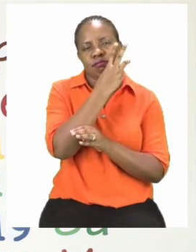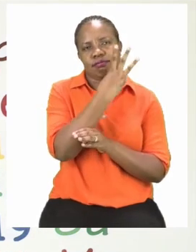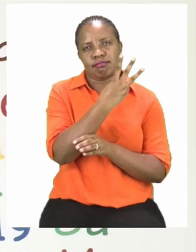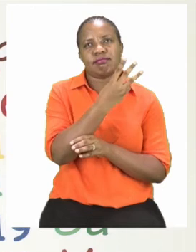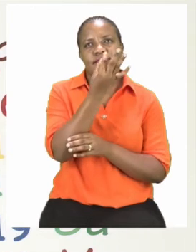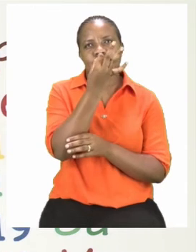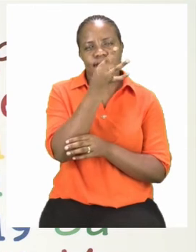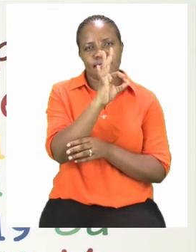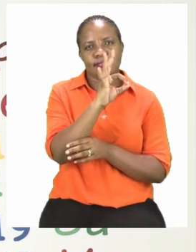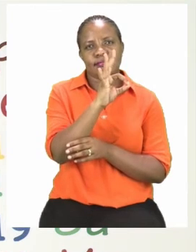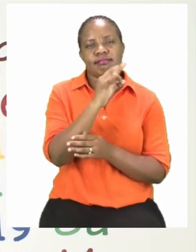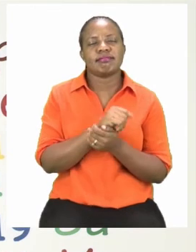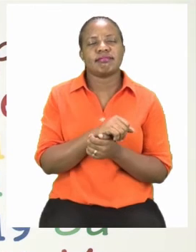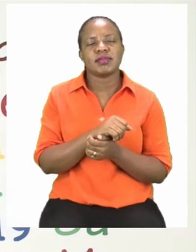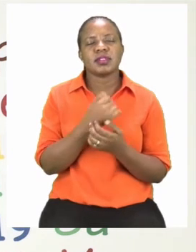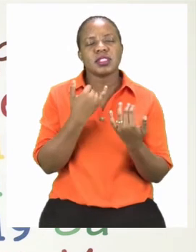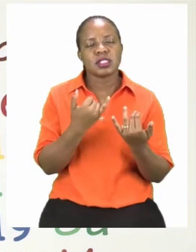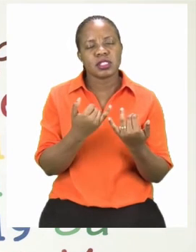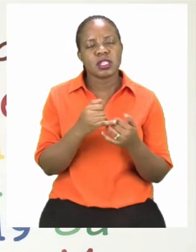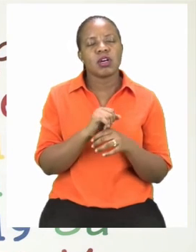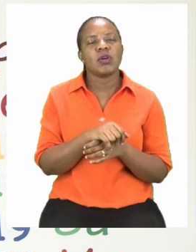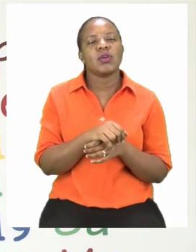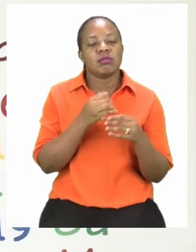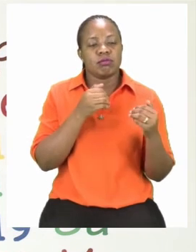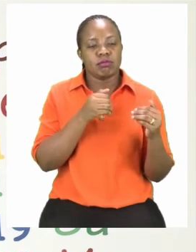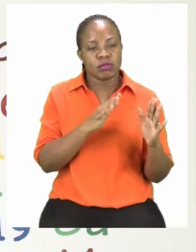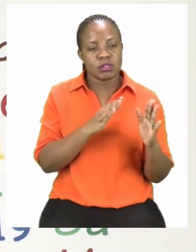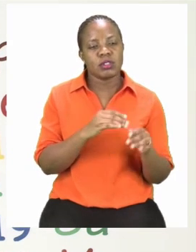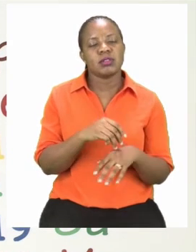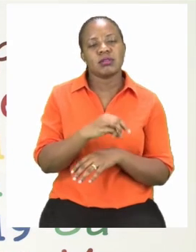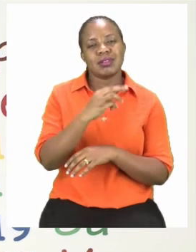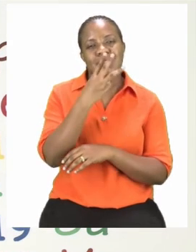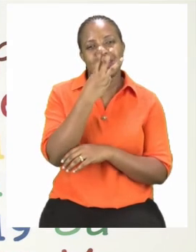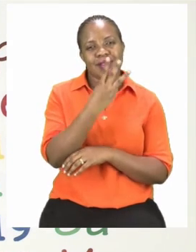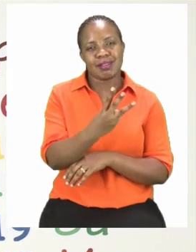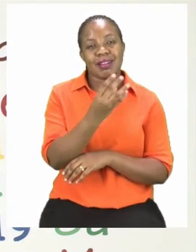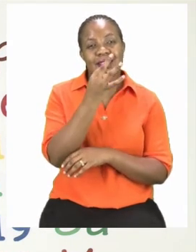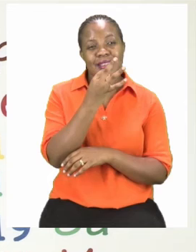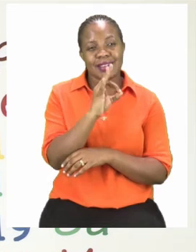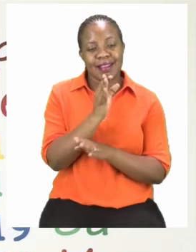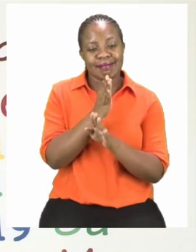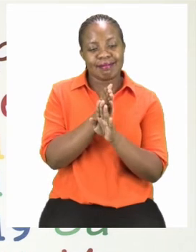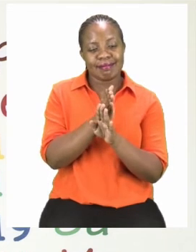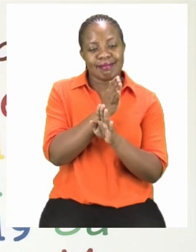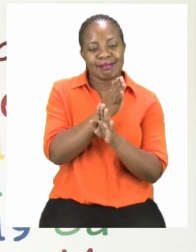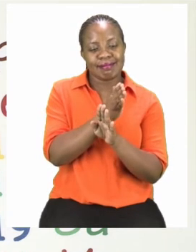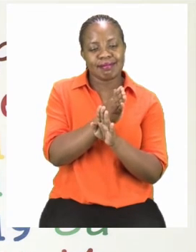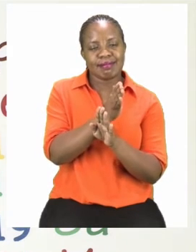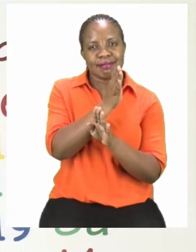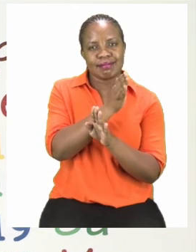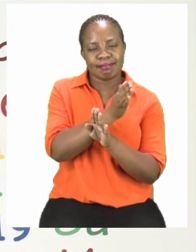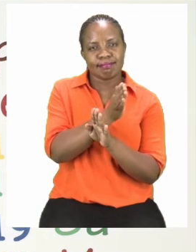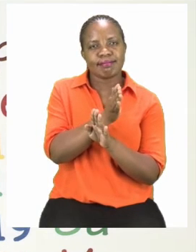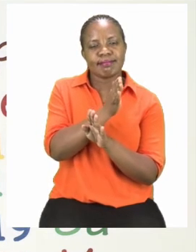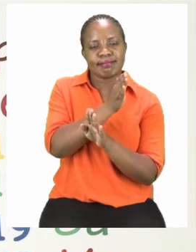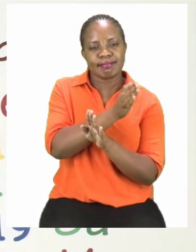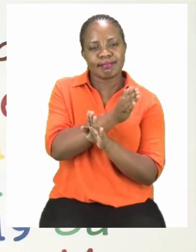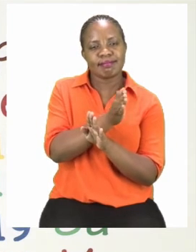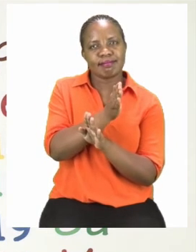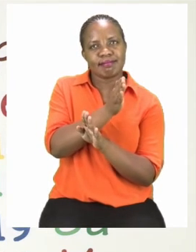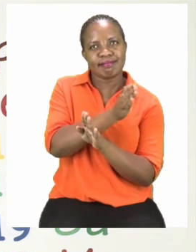sure your hands are dry before you touch anything else. Well done. Today's lesson is all